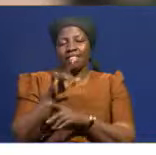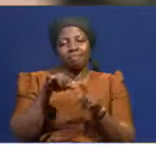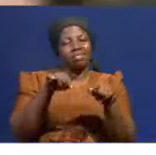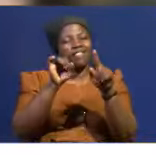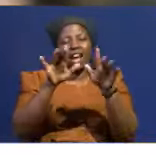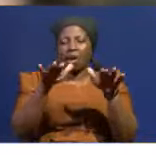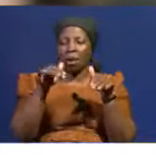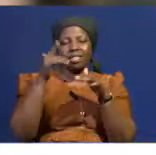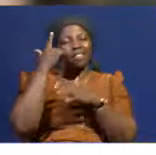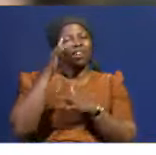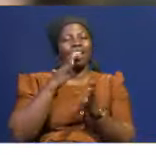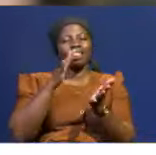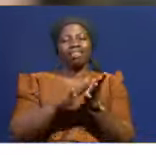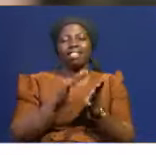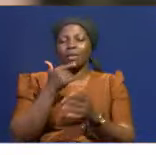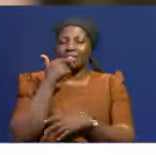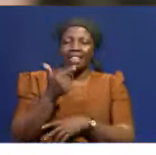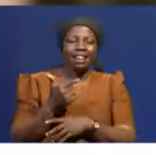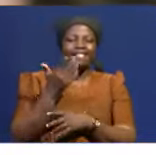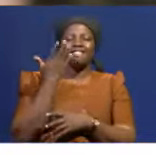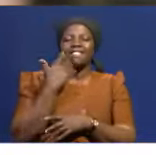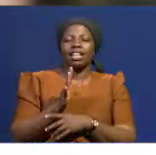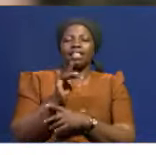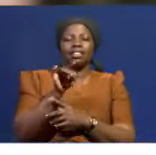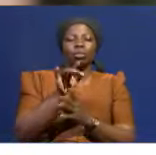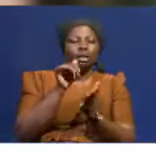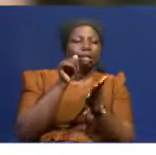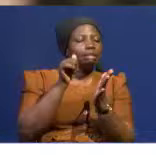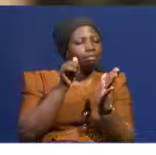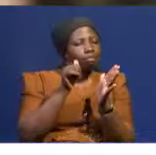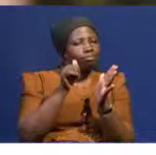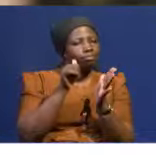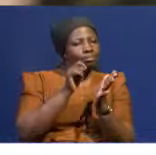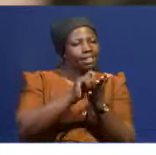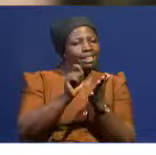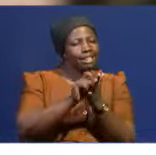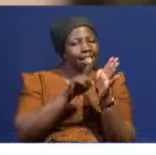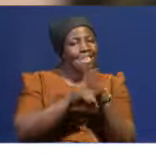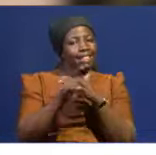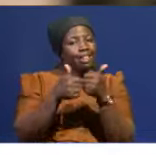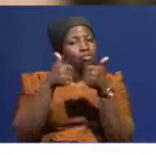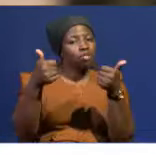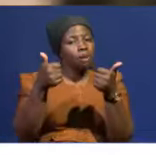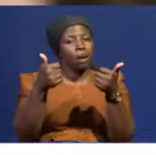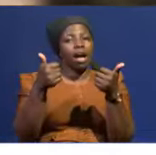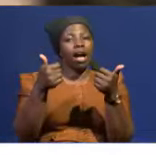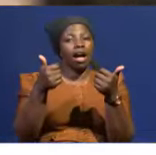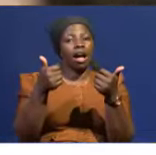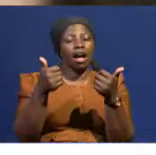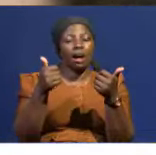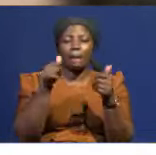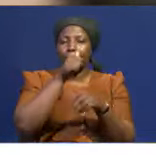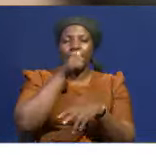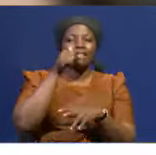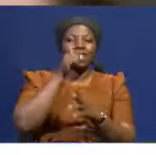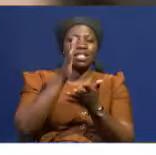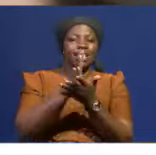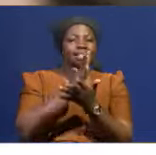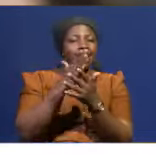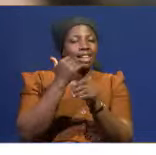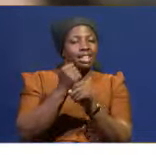circular. We told them it was published in a dailies that everybody was to know. The private sector did very